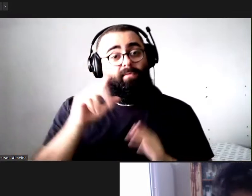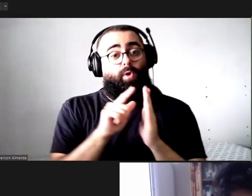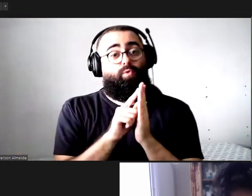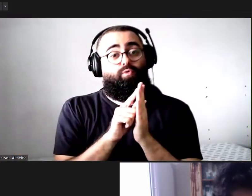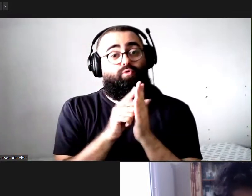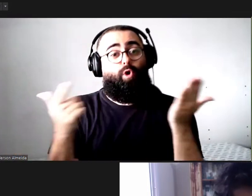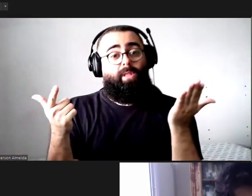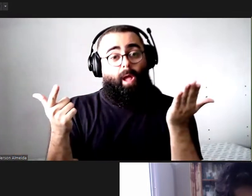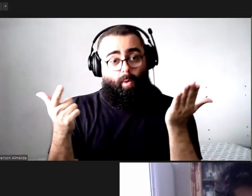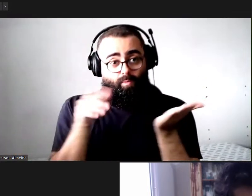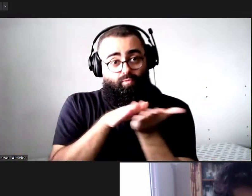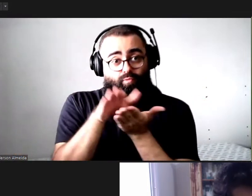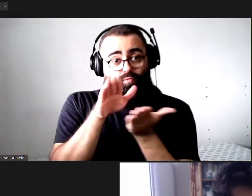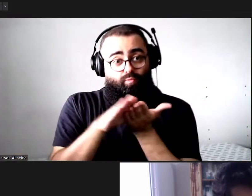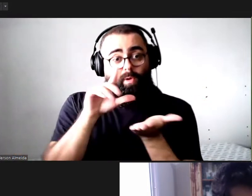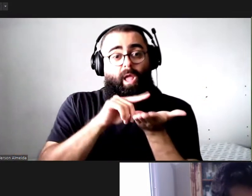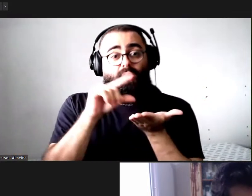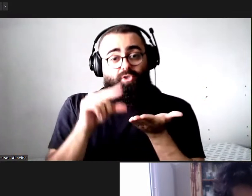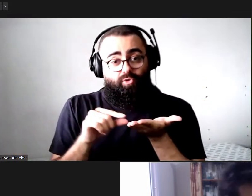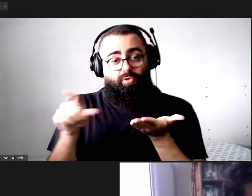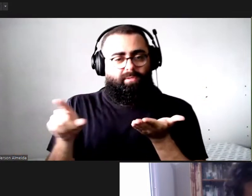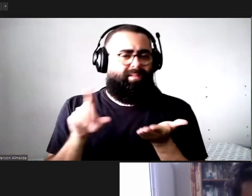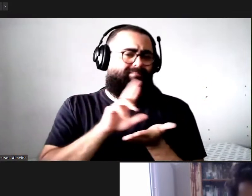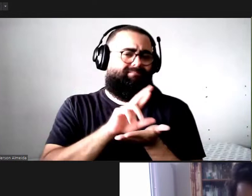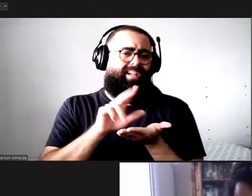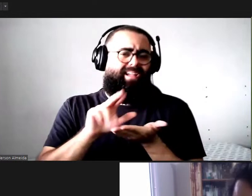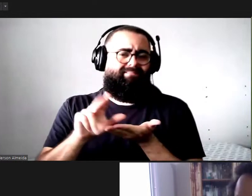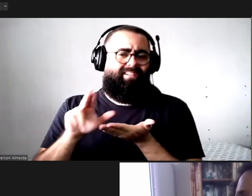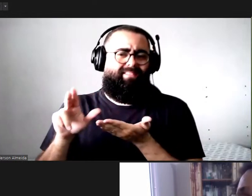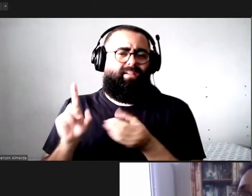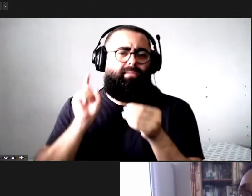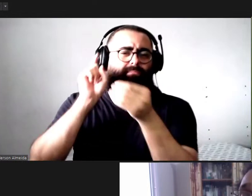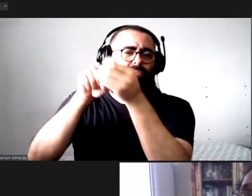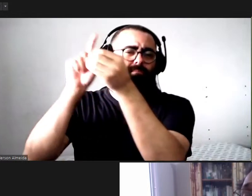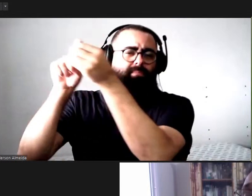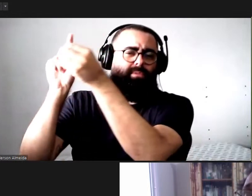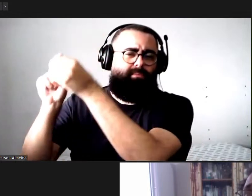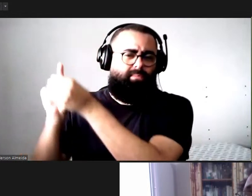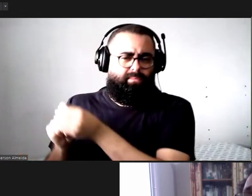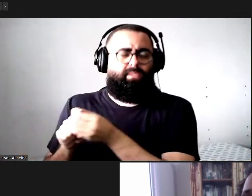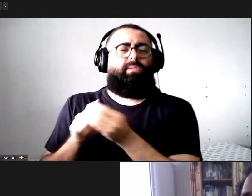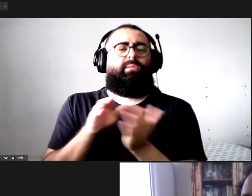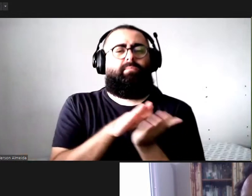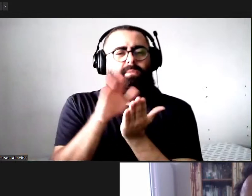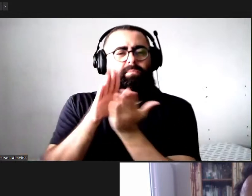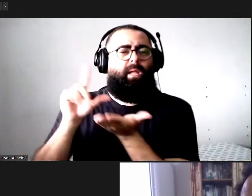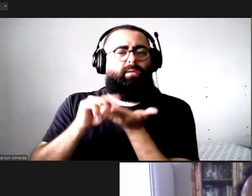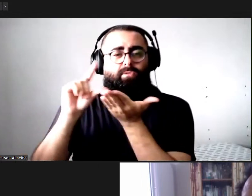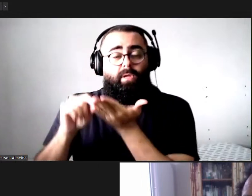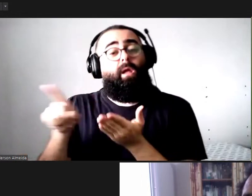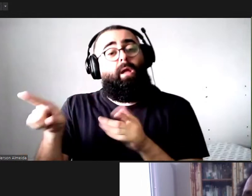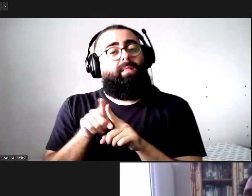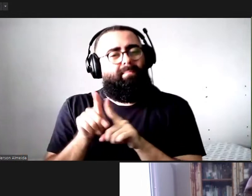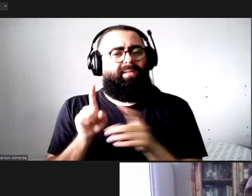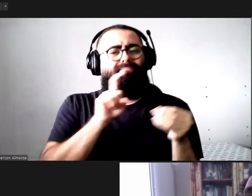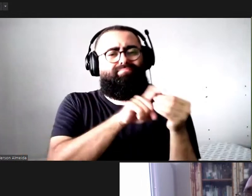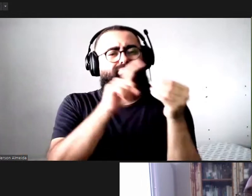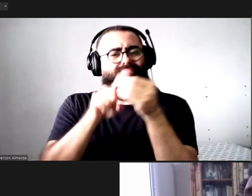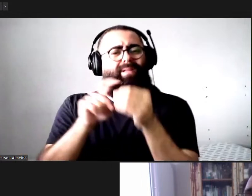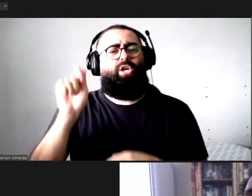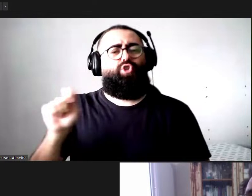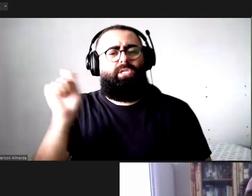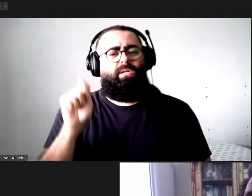member of the editorial board of several international and national journals, and a member of several phonetics-related